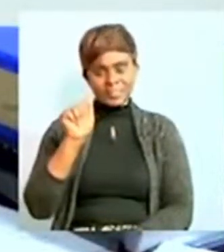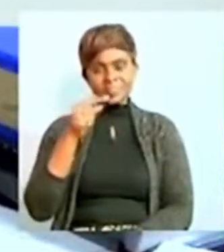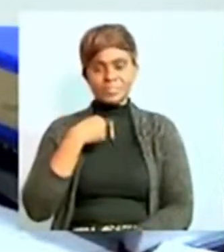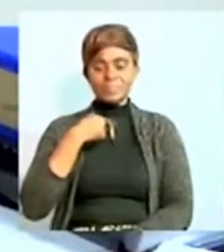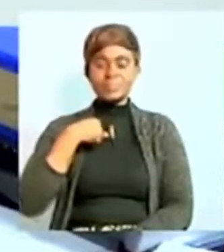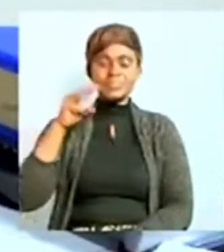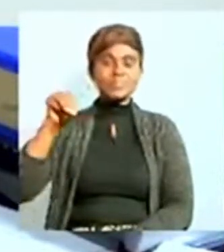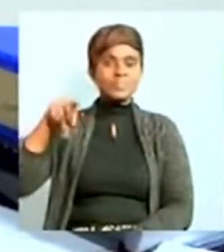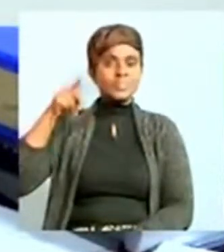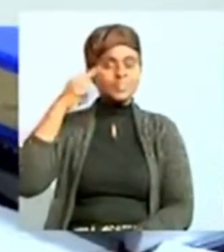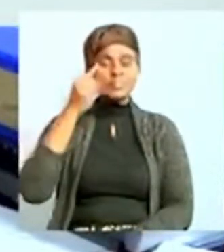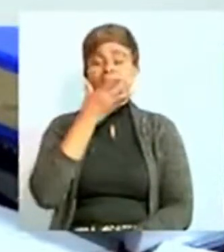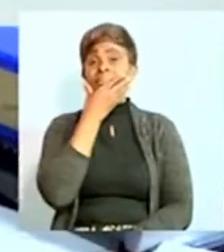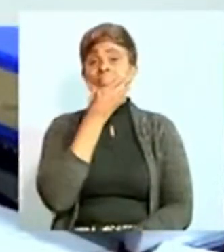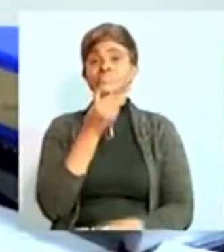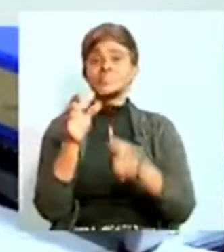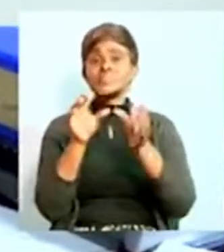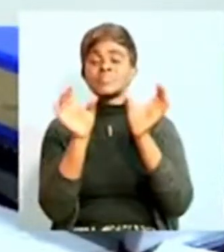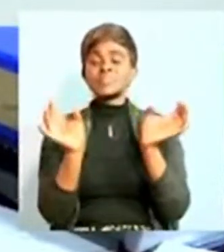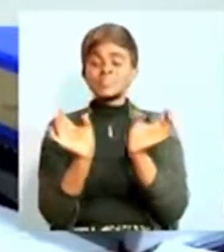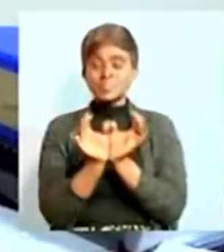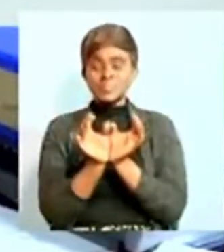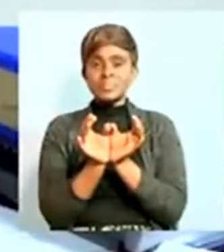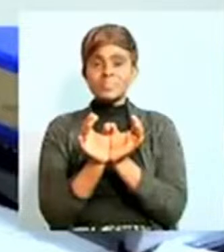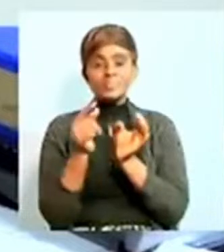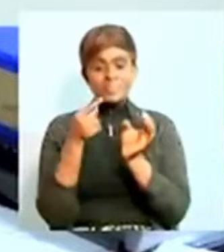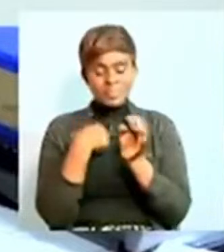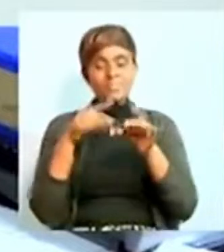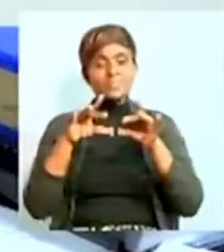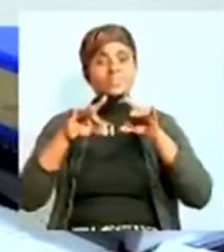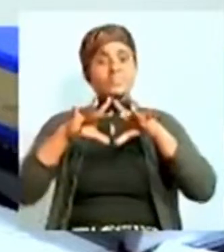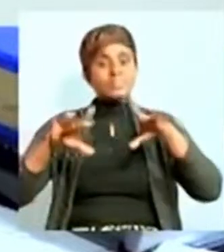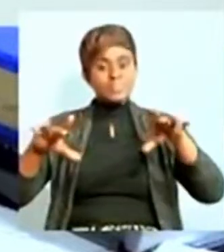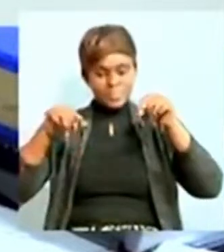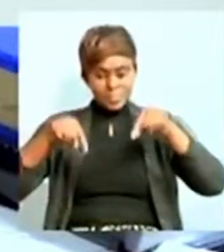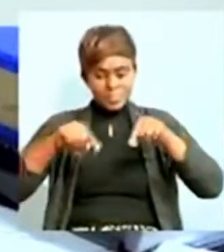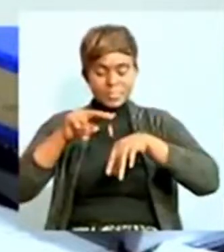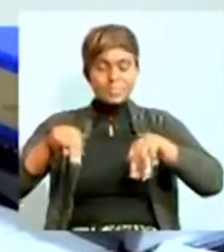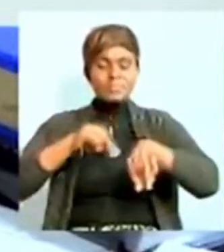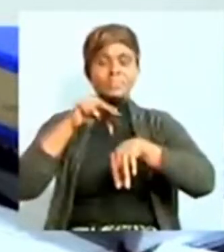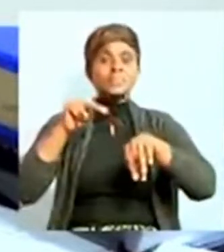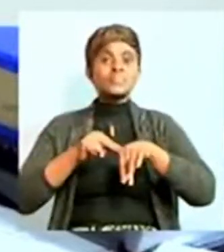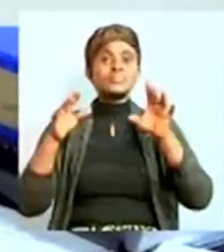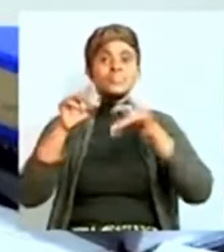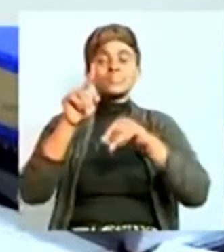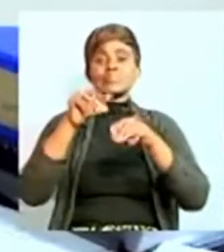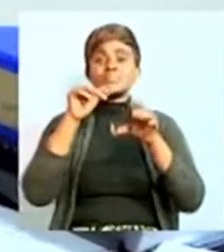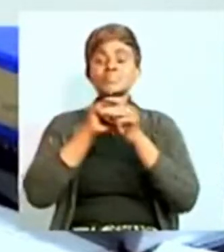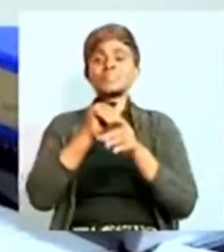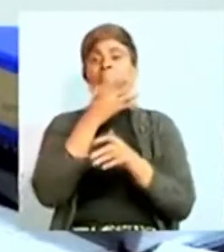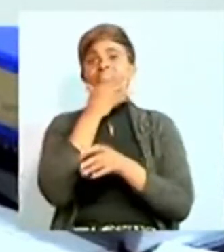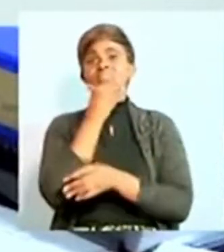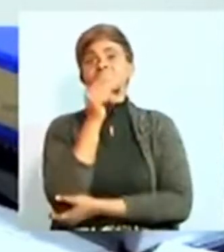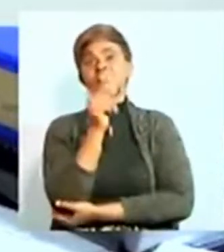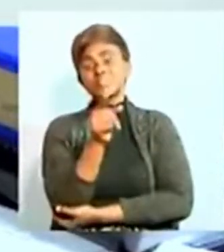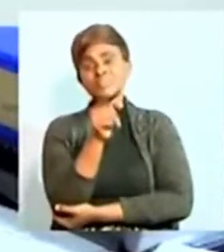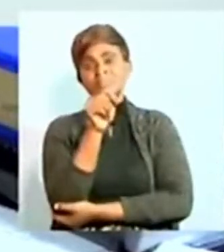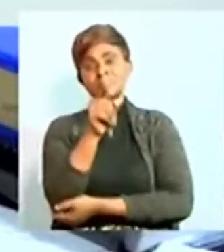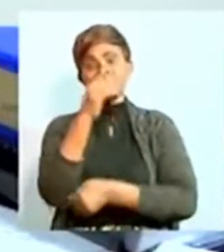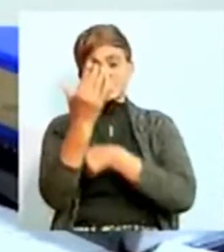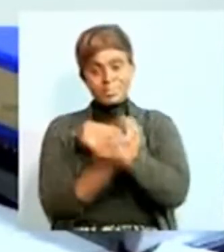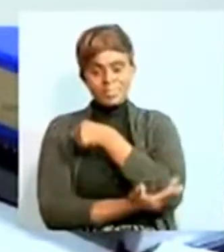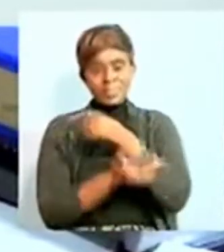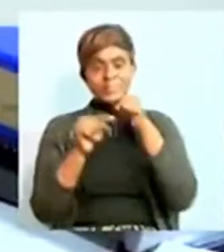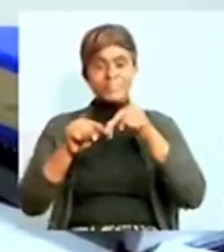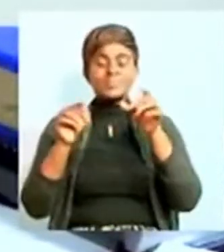Mandevu constituency. I'm the landlord of the National Assembly, so you're in Mandevu. You're welcome to